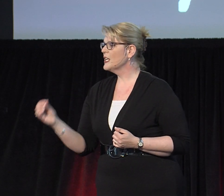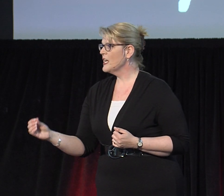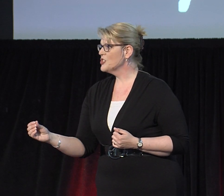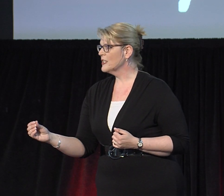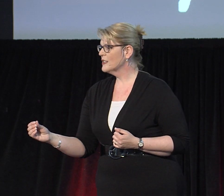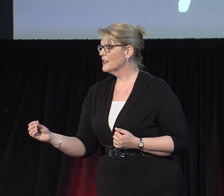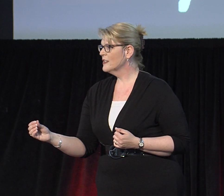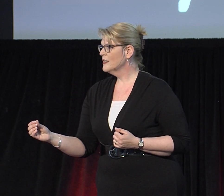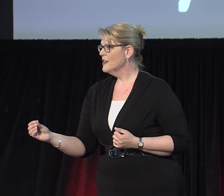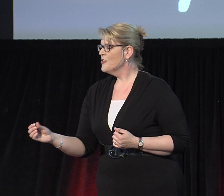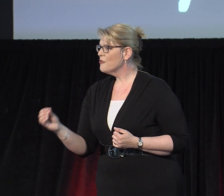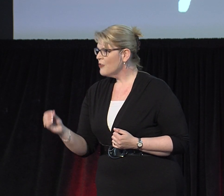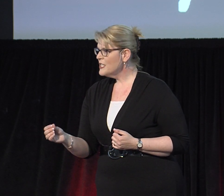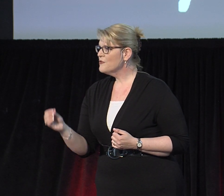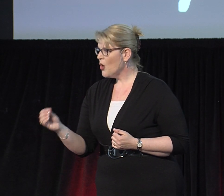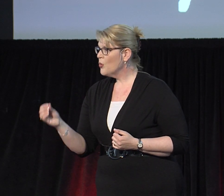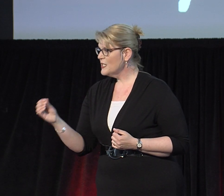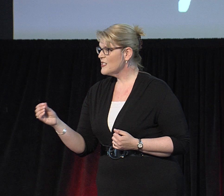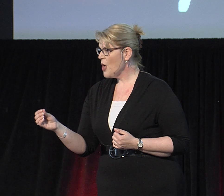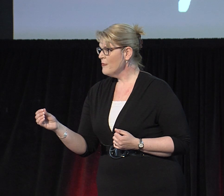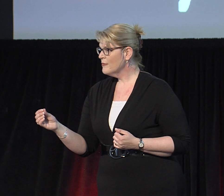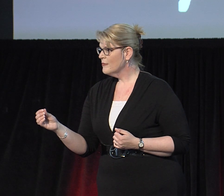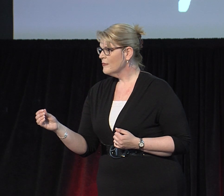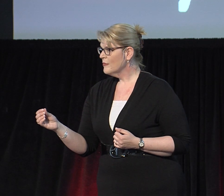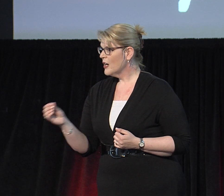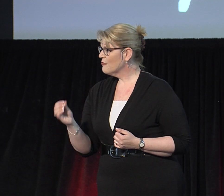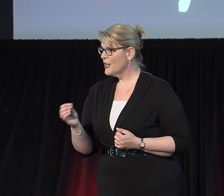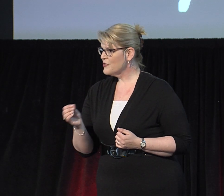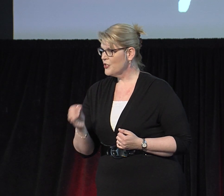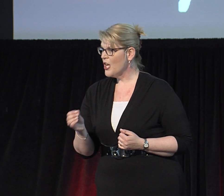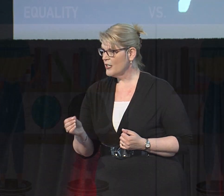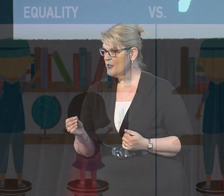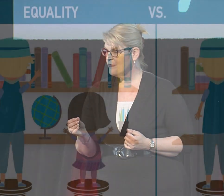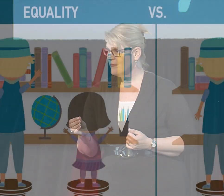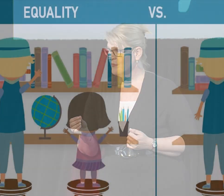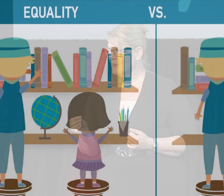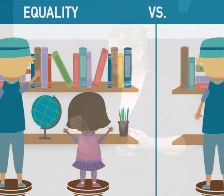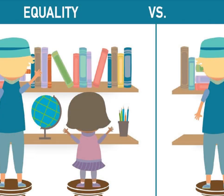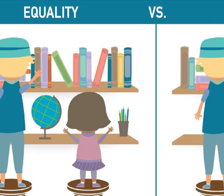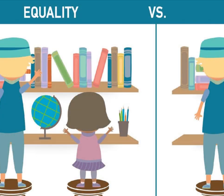equitable education. The rights for only some are rights for none.